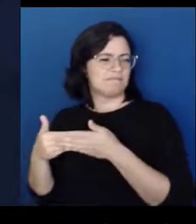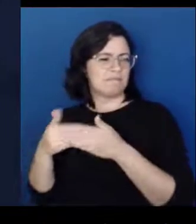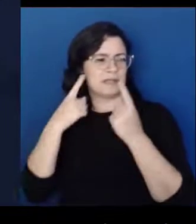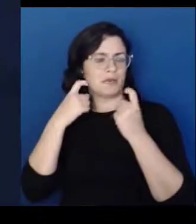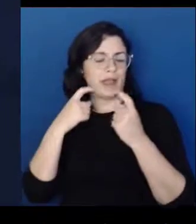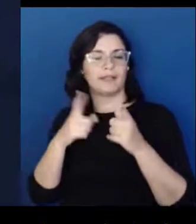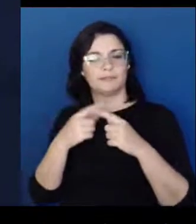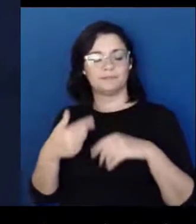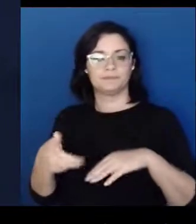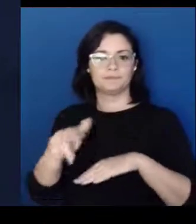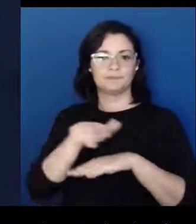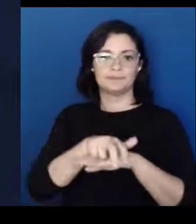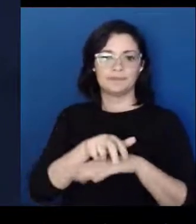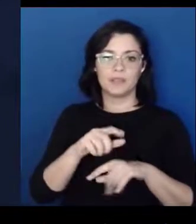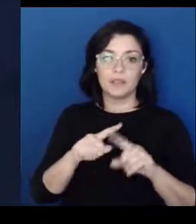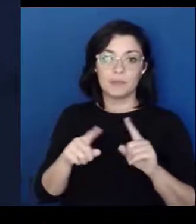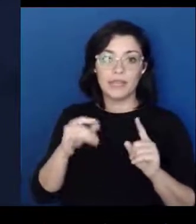up?